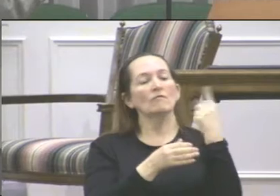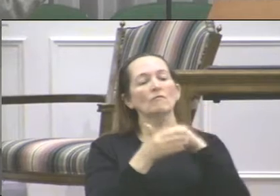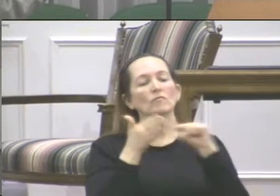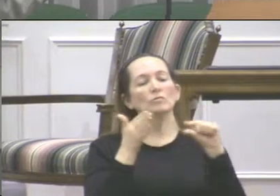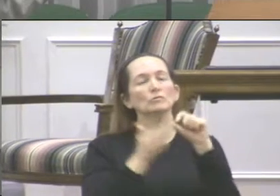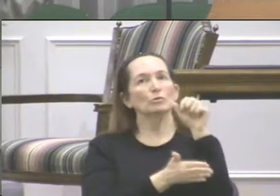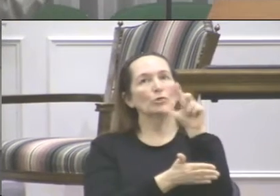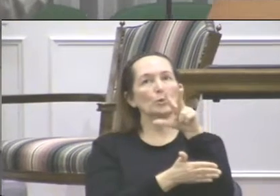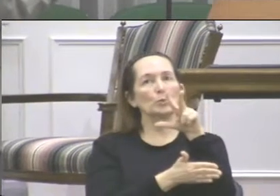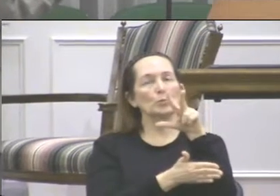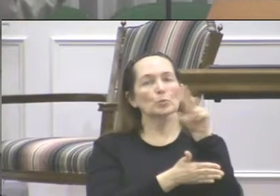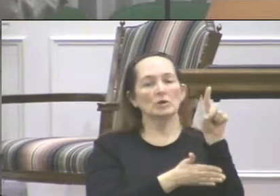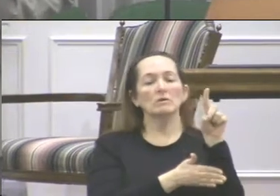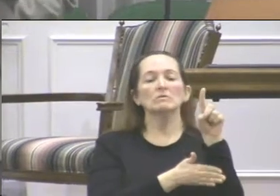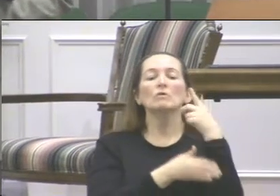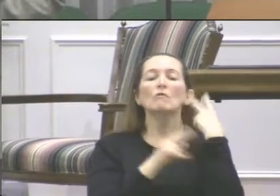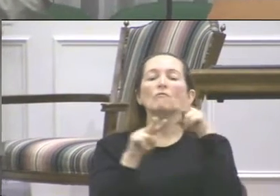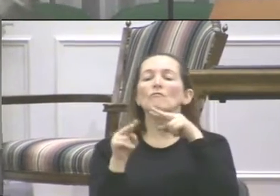read.